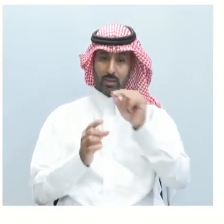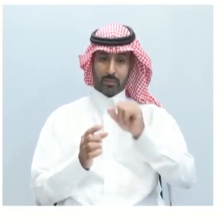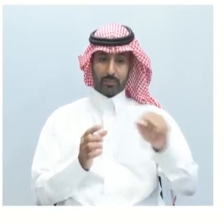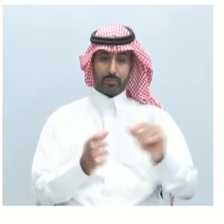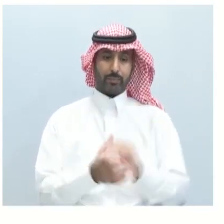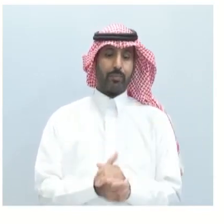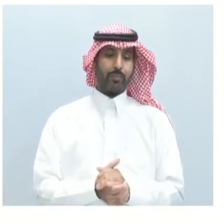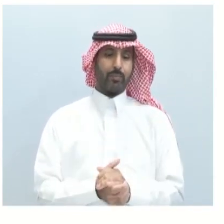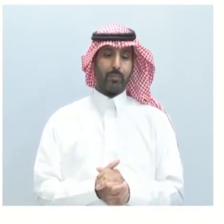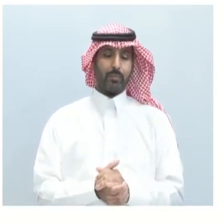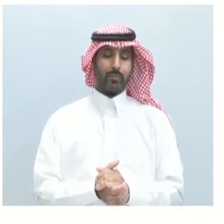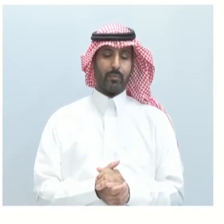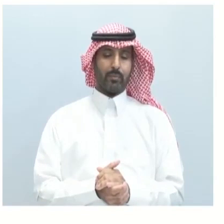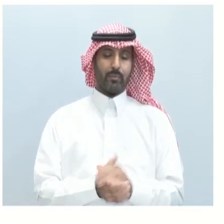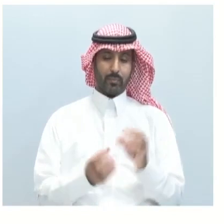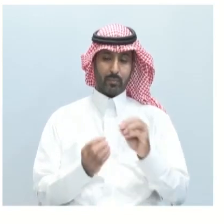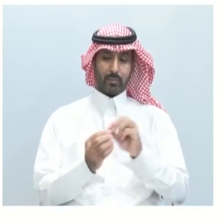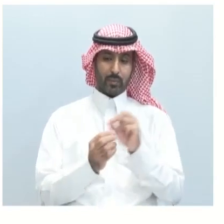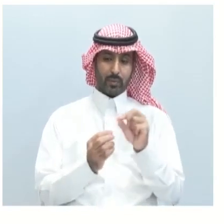certain words.